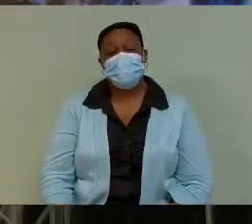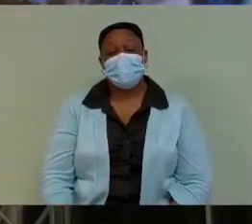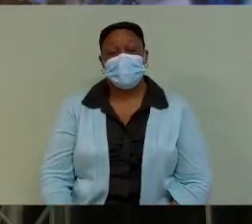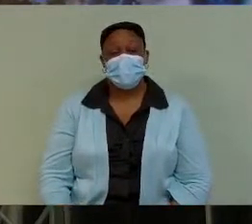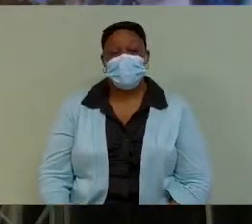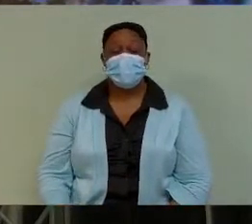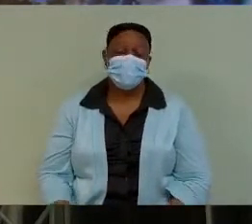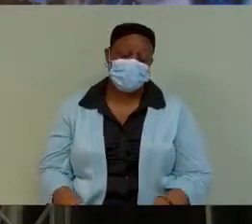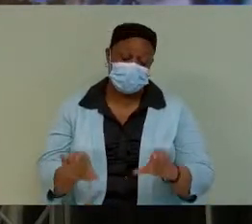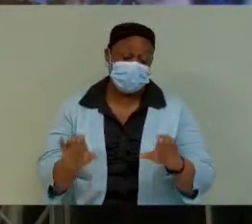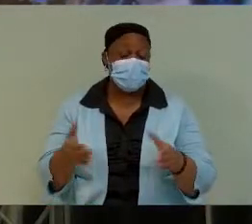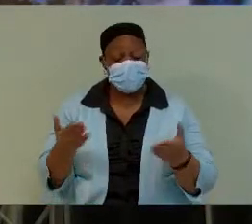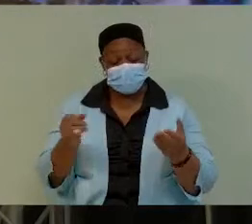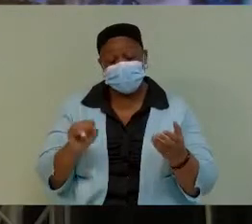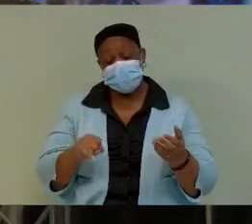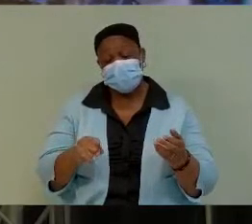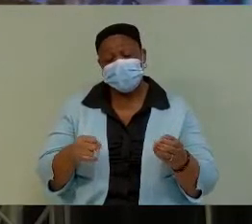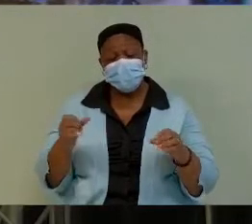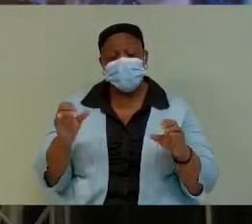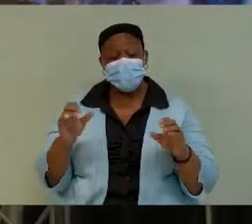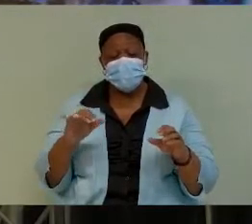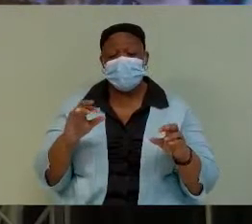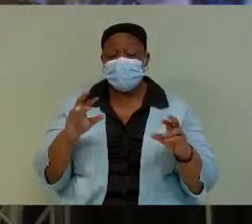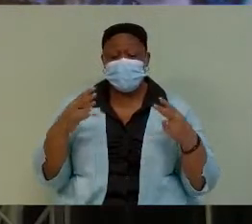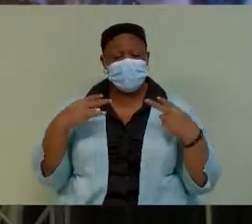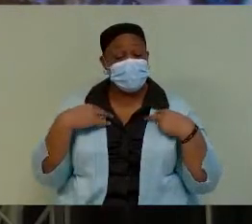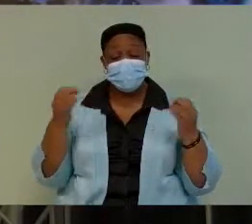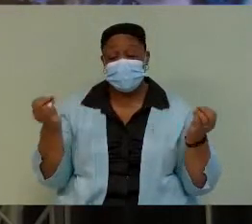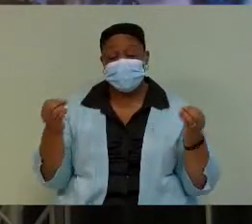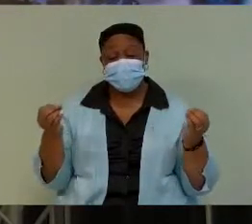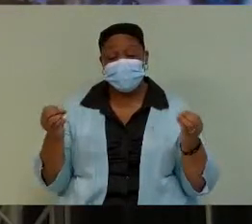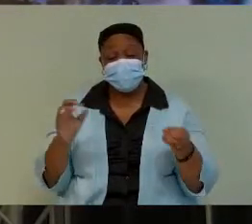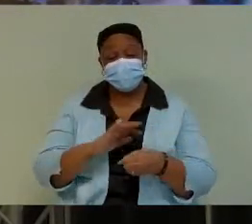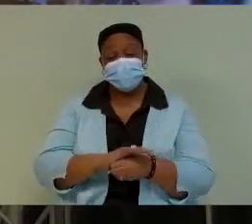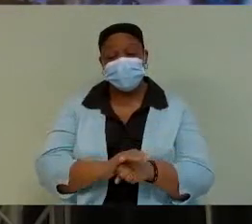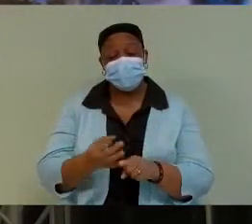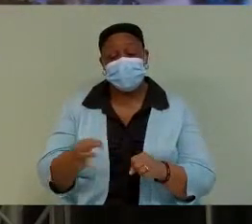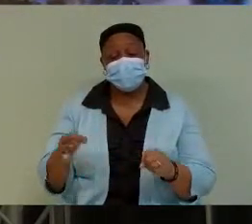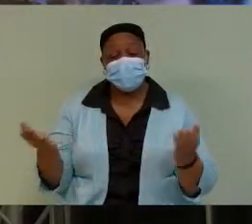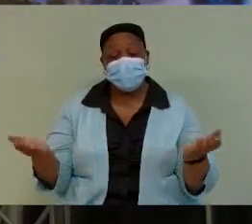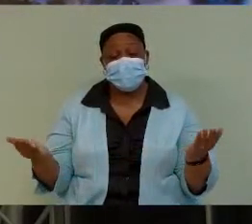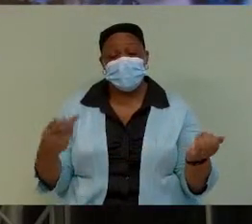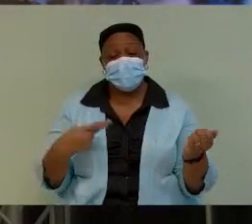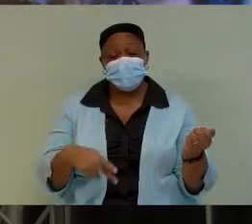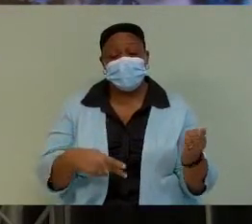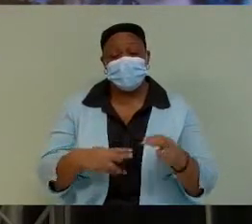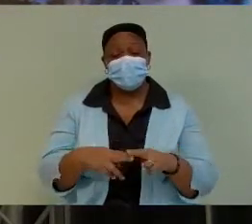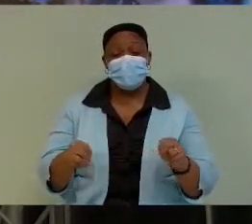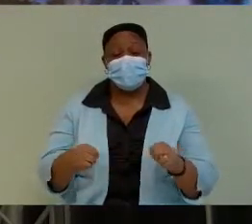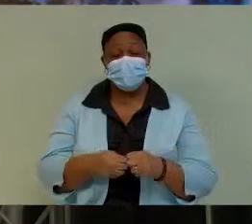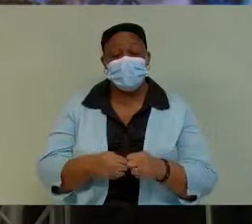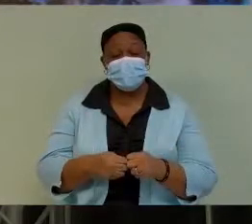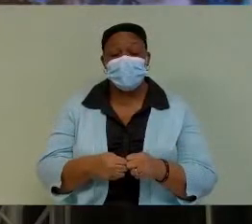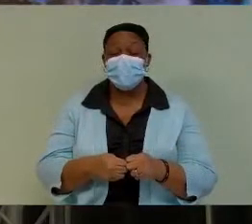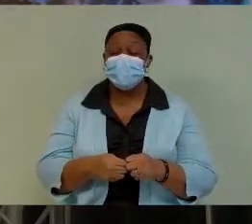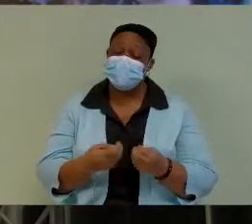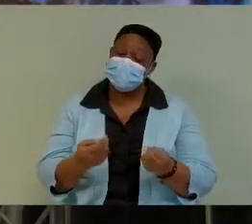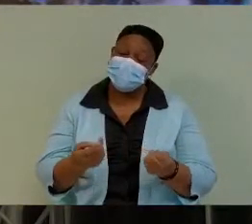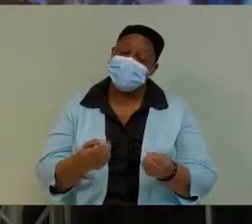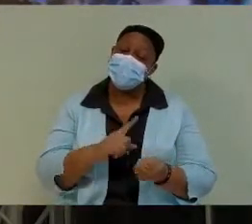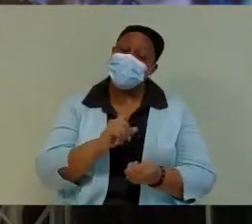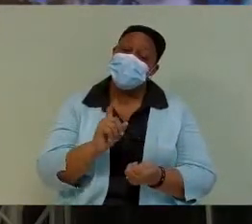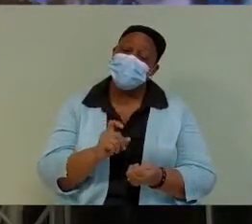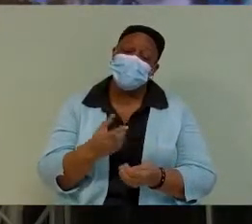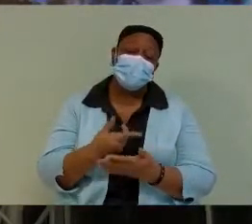believe we can say, yes, we are COVID-free in St. Kitts and Nevis. The question is, though, what do we do with that information?